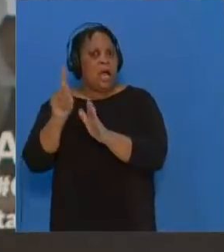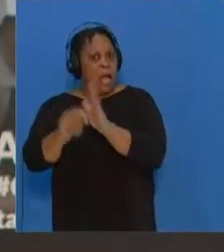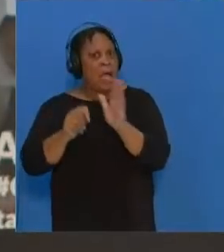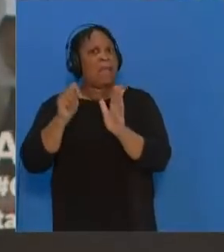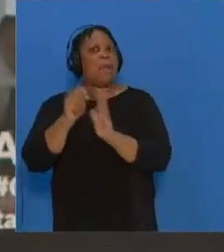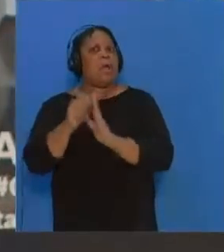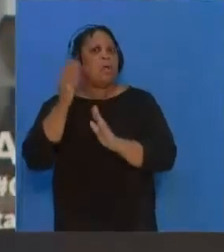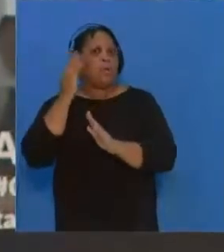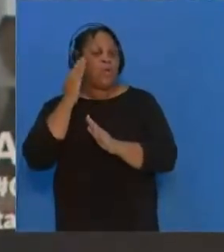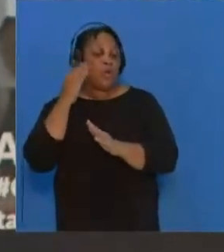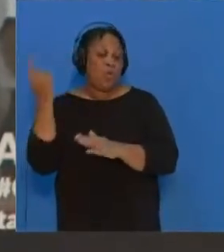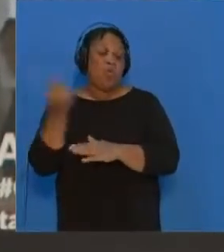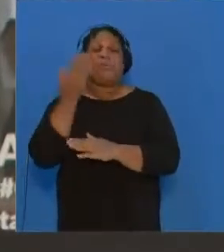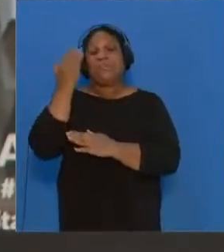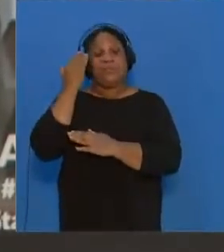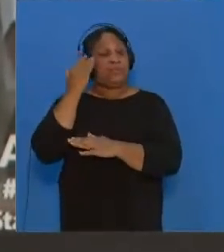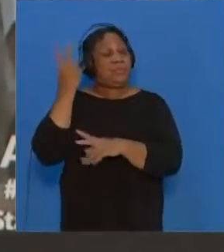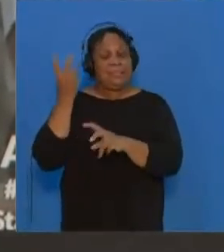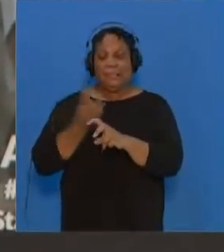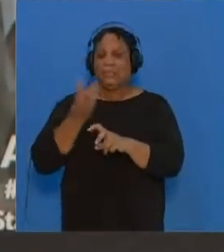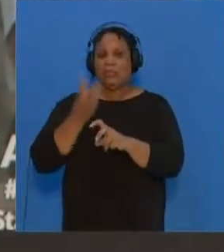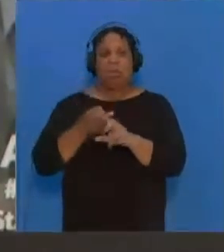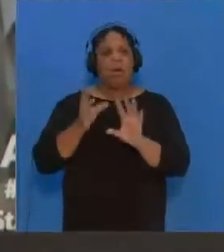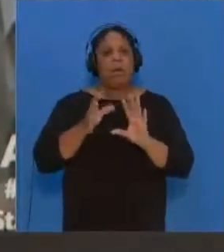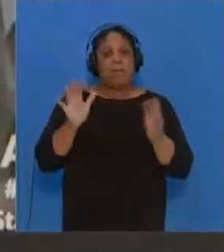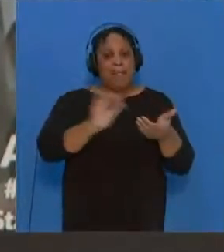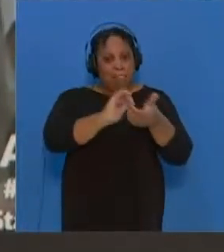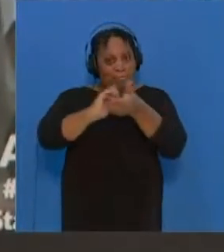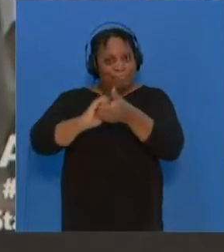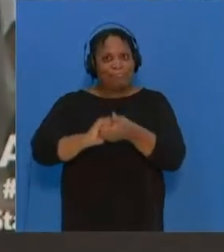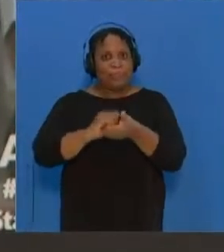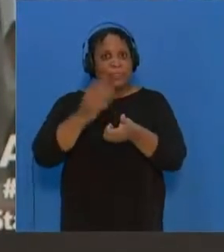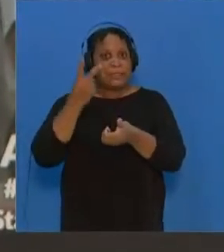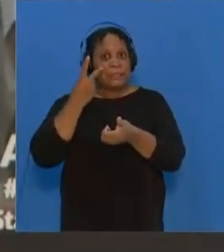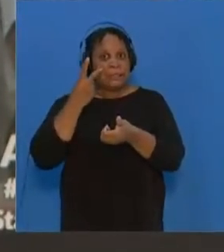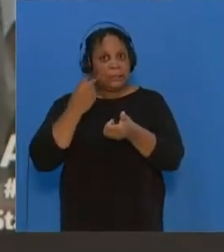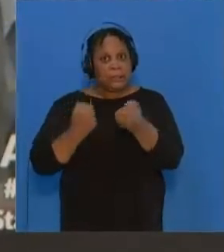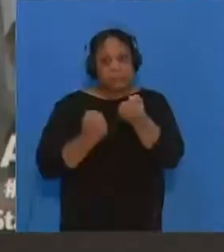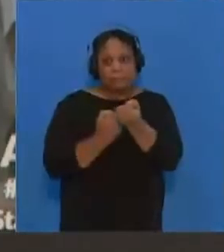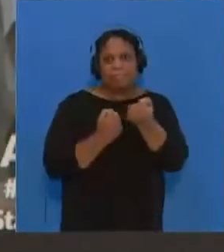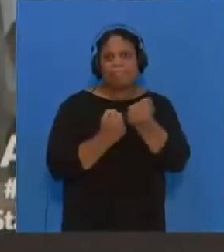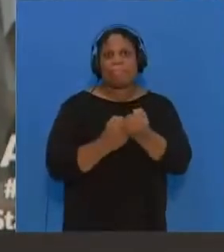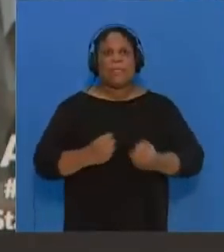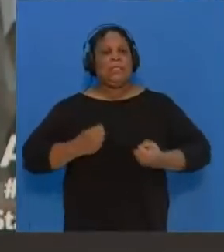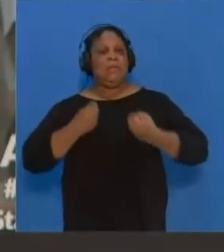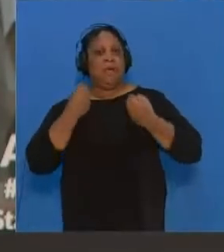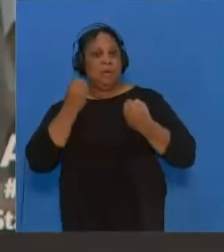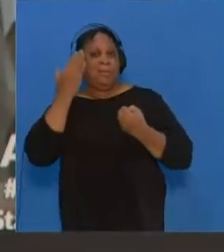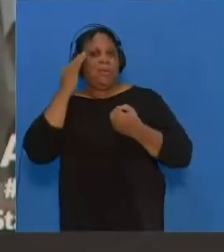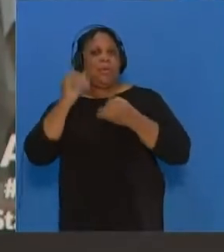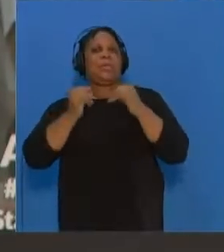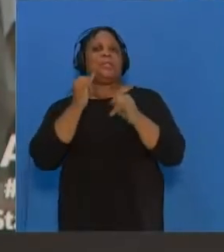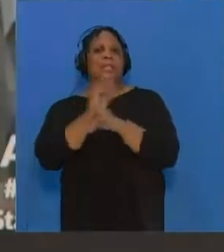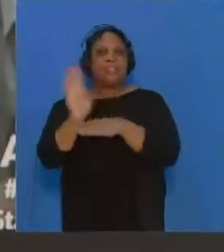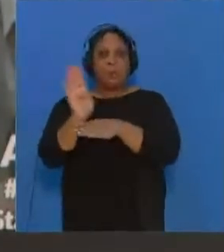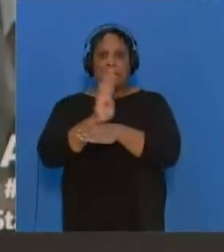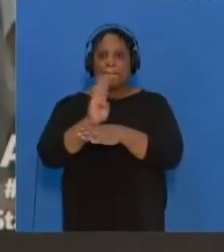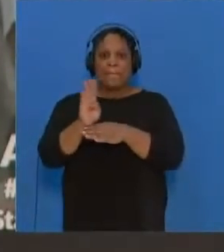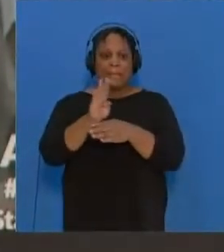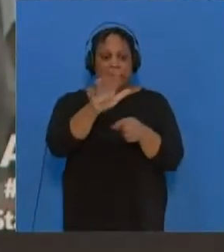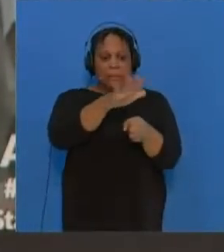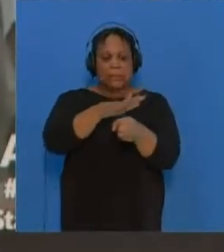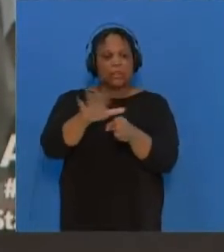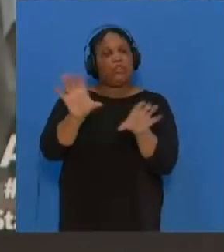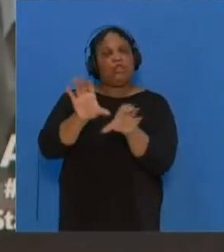known that it's going to be a difficult period, but I think the unity of the country will see us through. And so whether or not that is, the international business sector who's doing